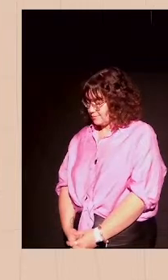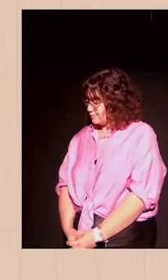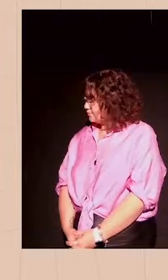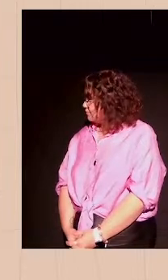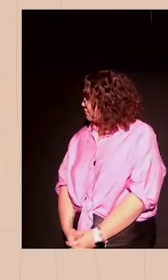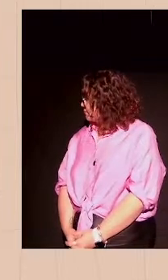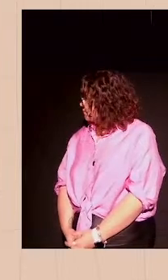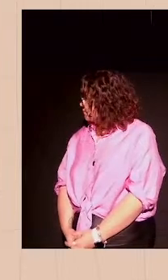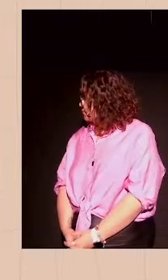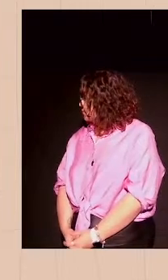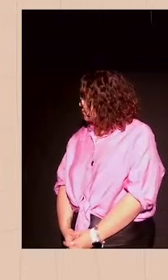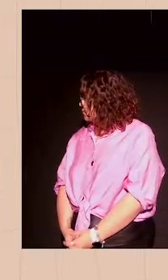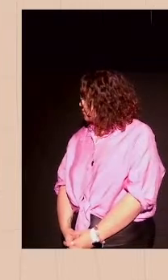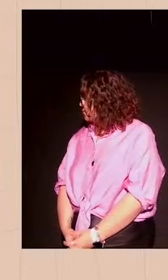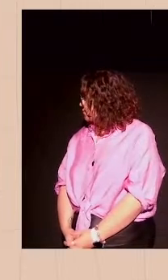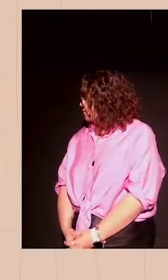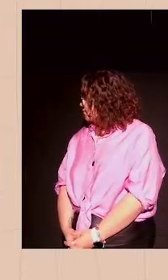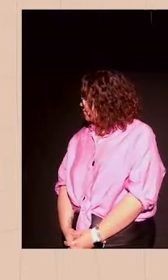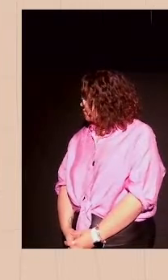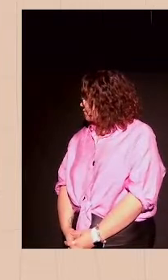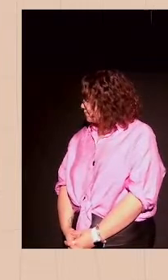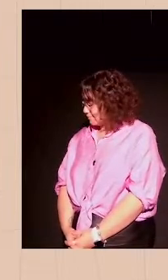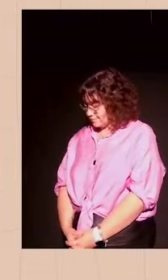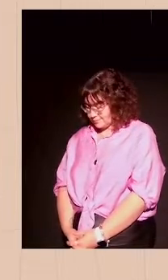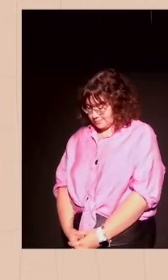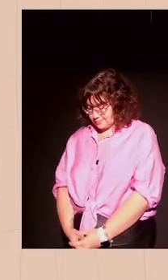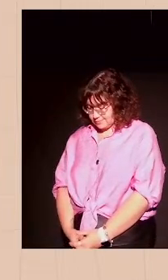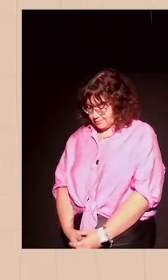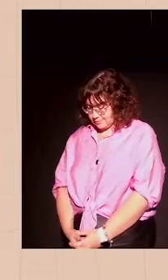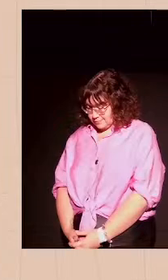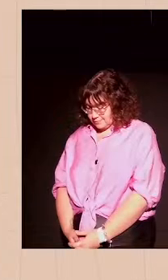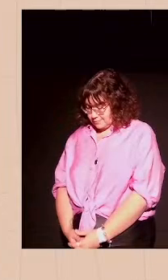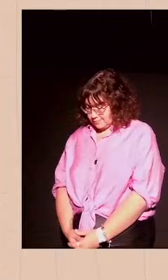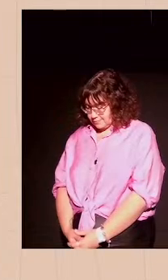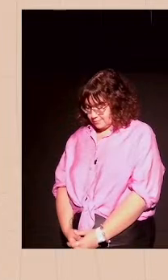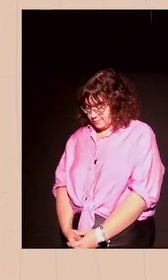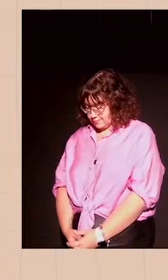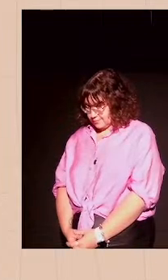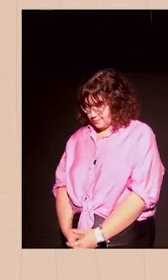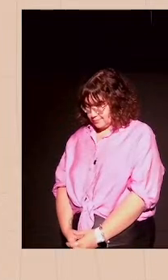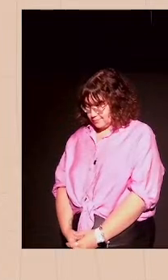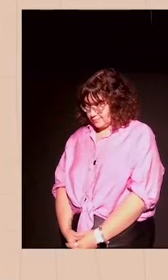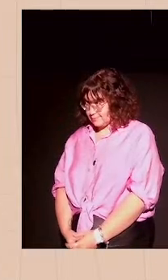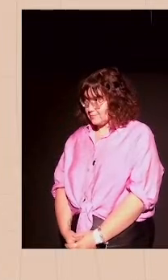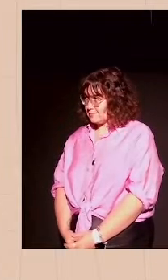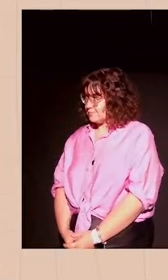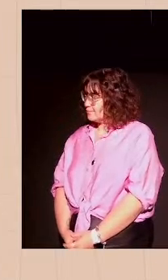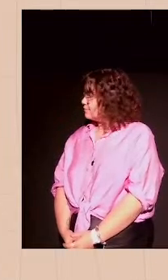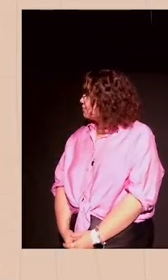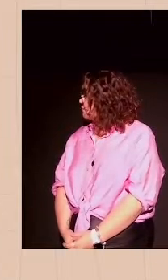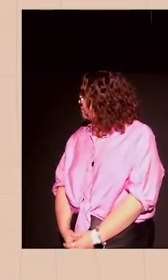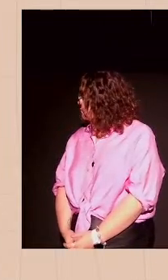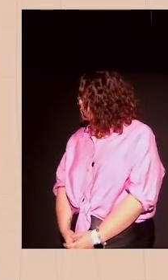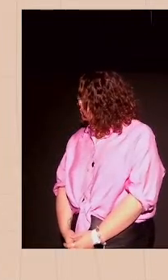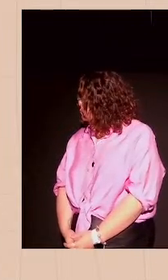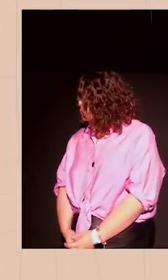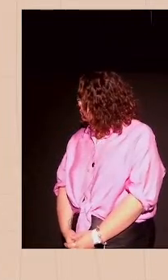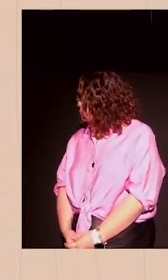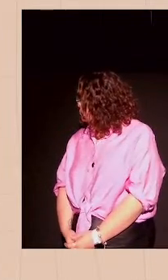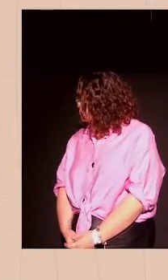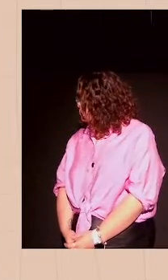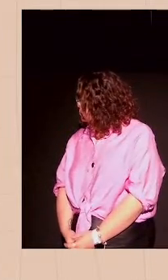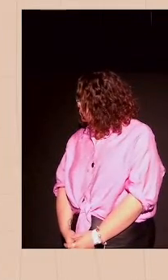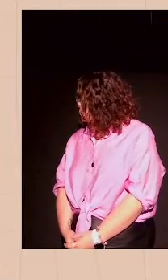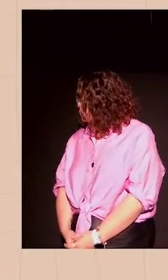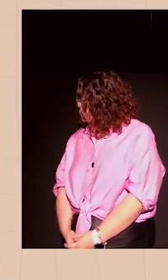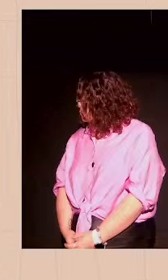digital art interventions online and in smartphone. I've done participatory projects where people write poems made